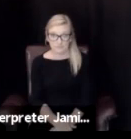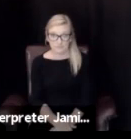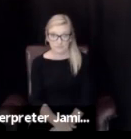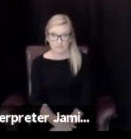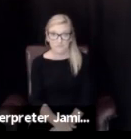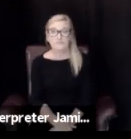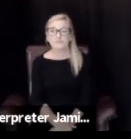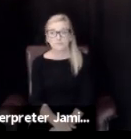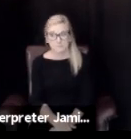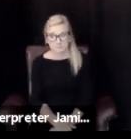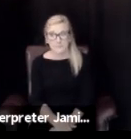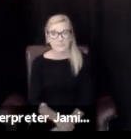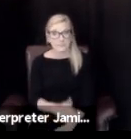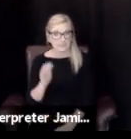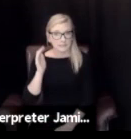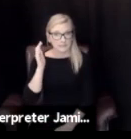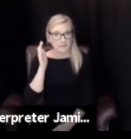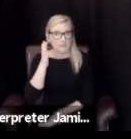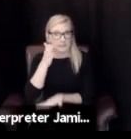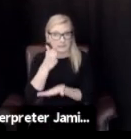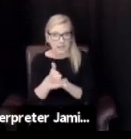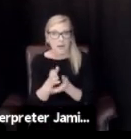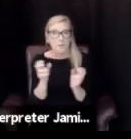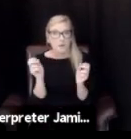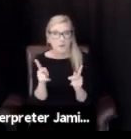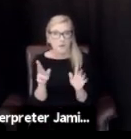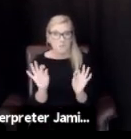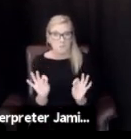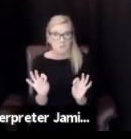Okay, it looks like they have stopped. Okay, so